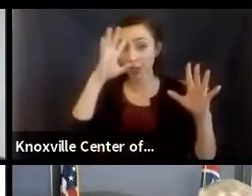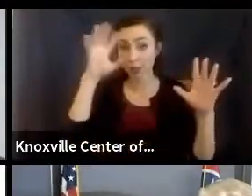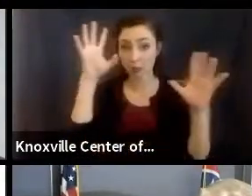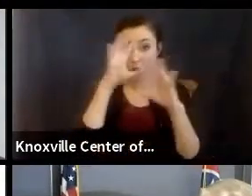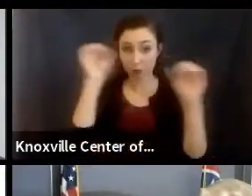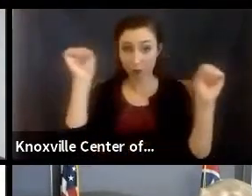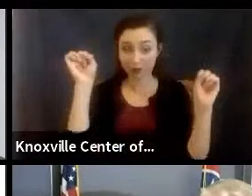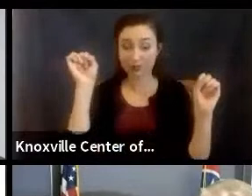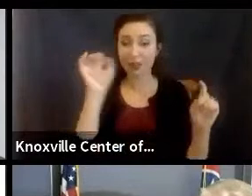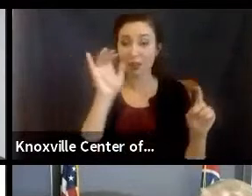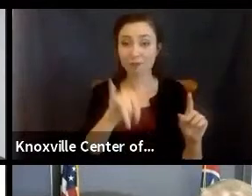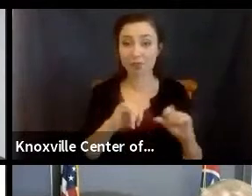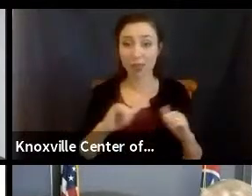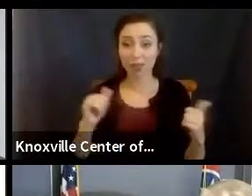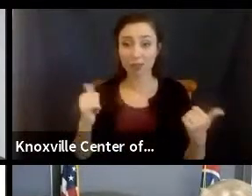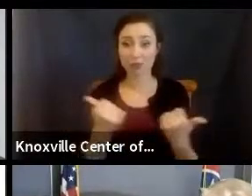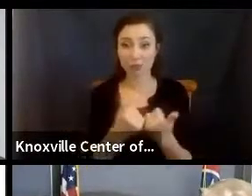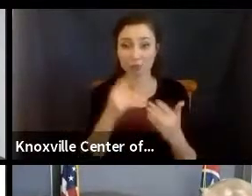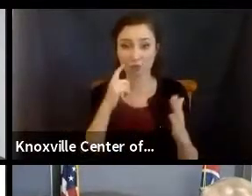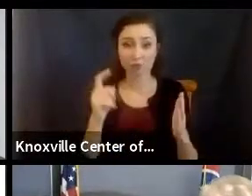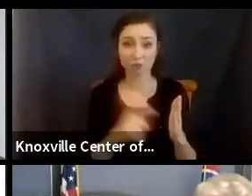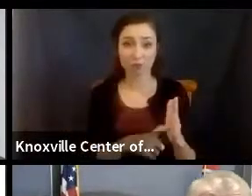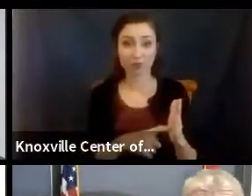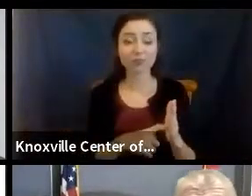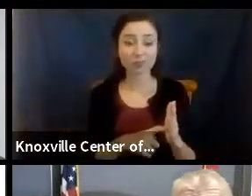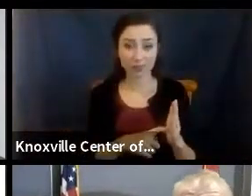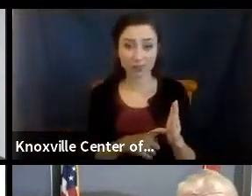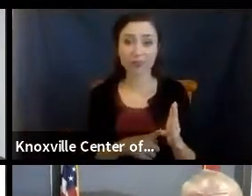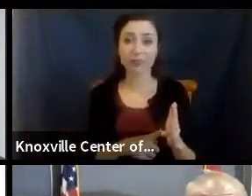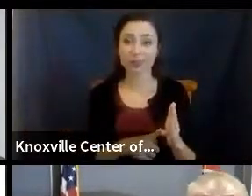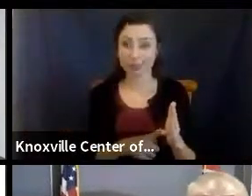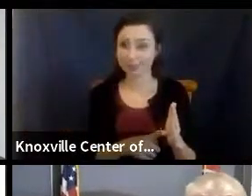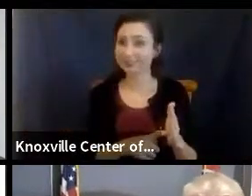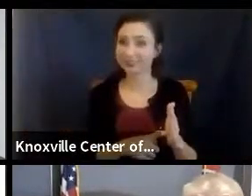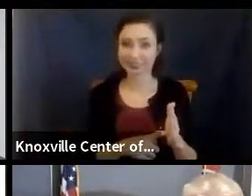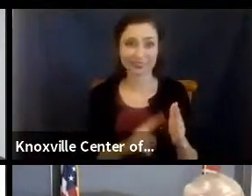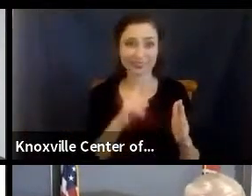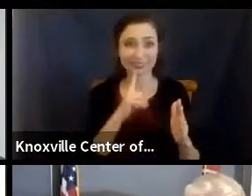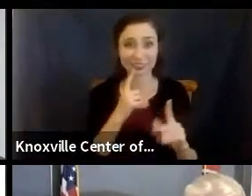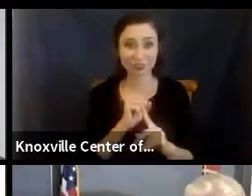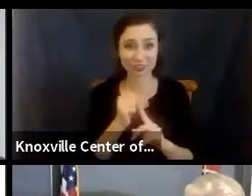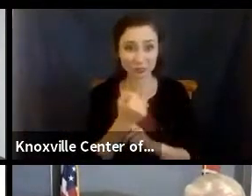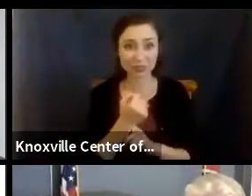this association recognizes the conundrum they're in. And